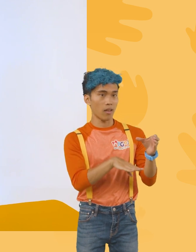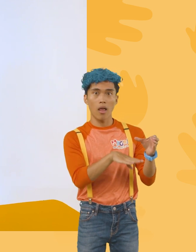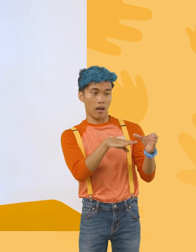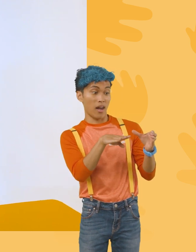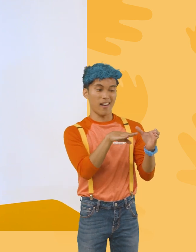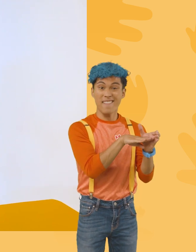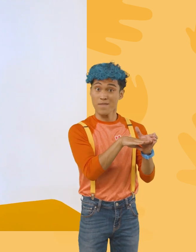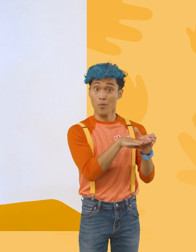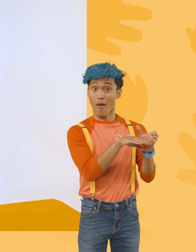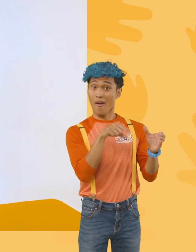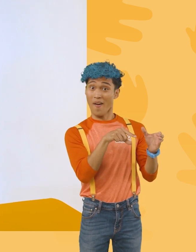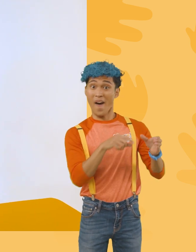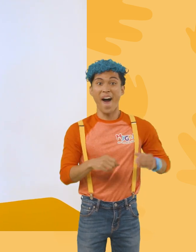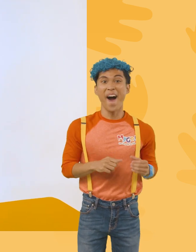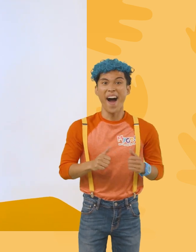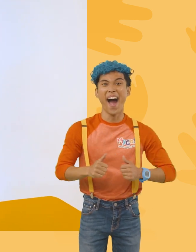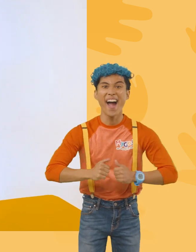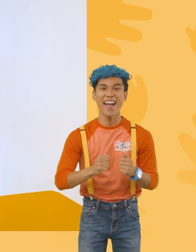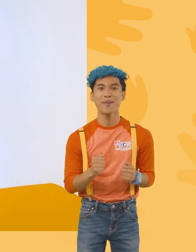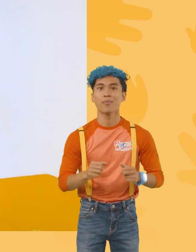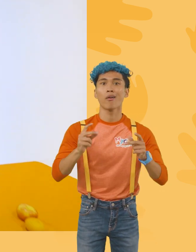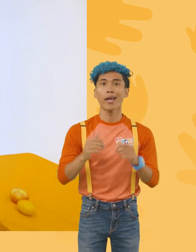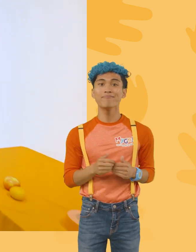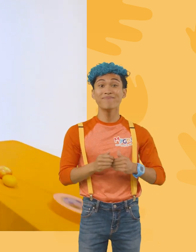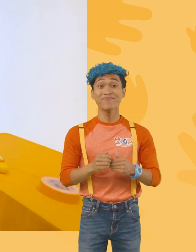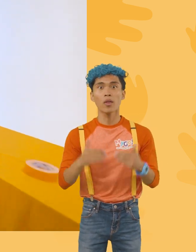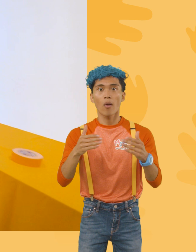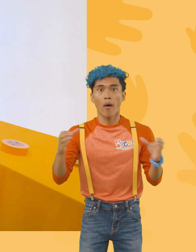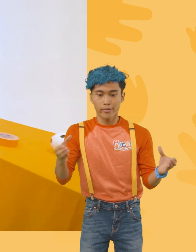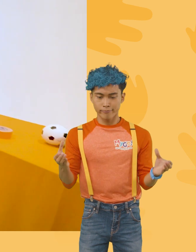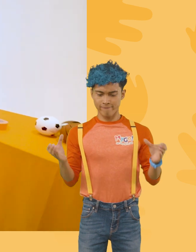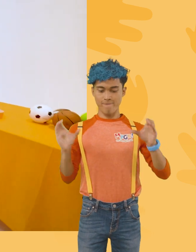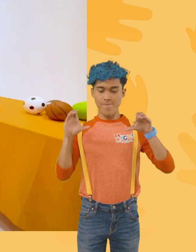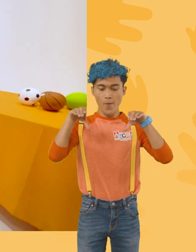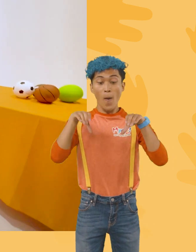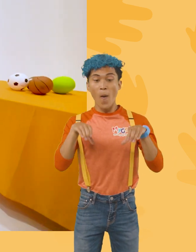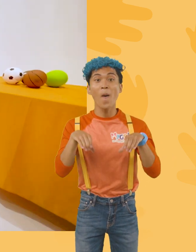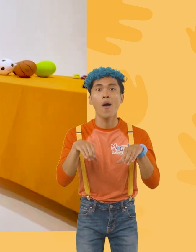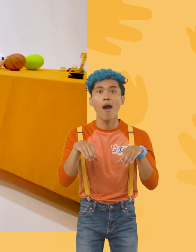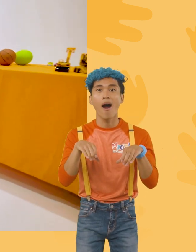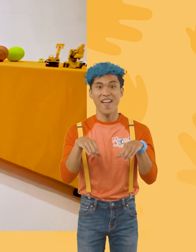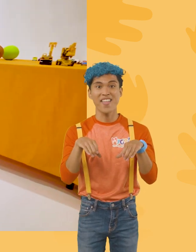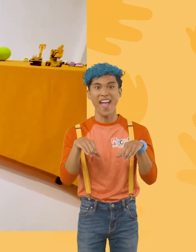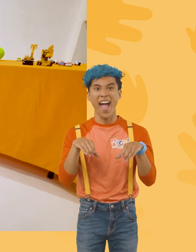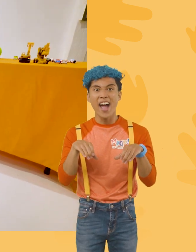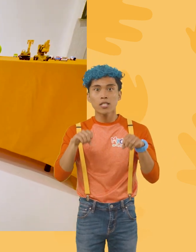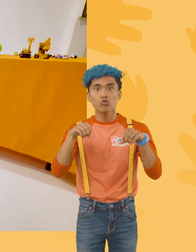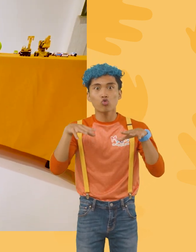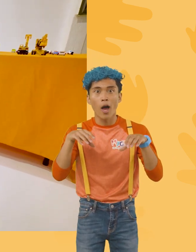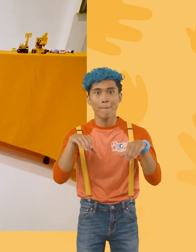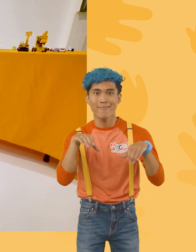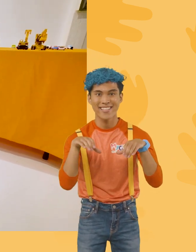one is half full. All right, let's put them on their side and then let's let